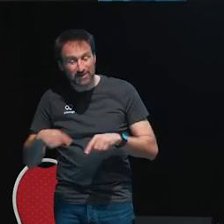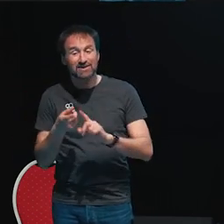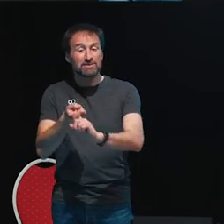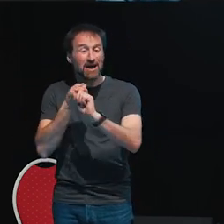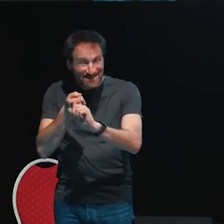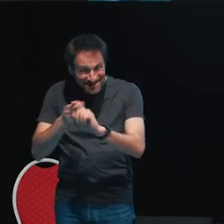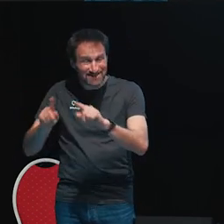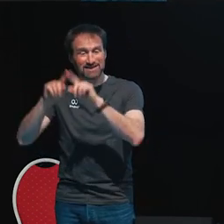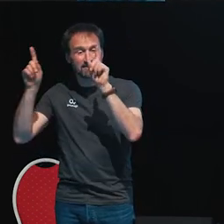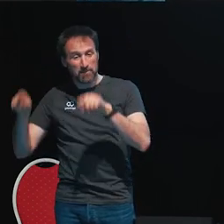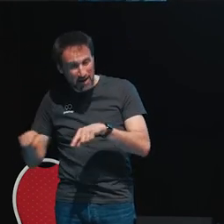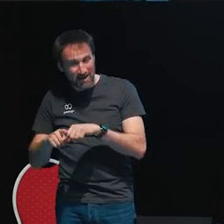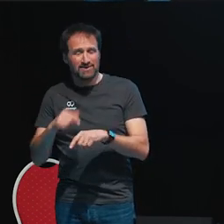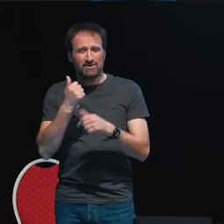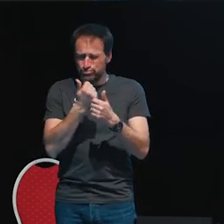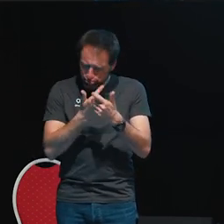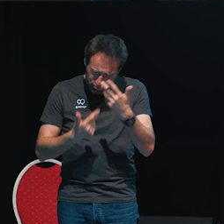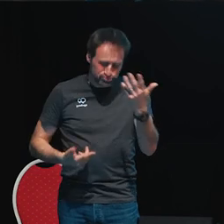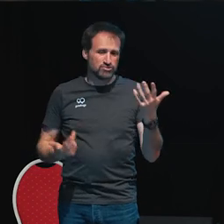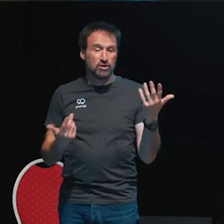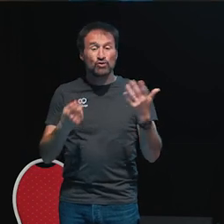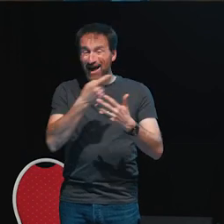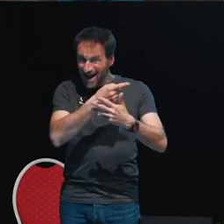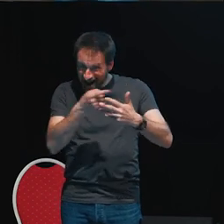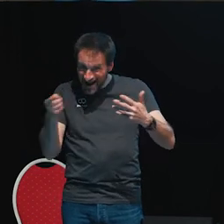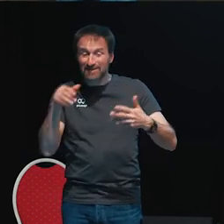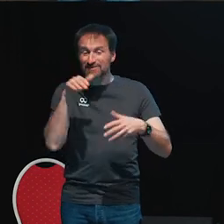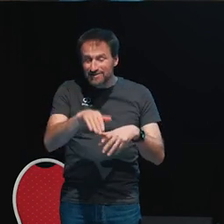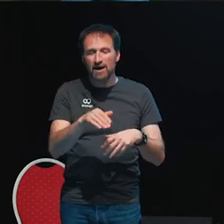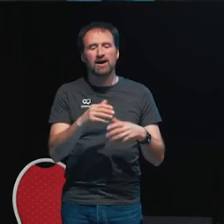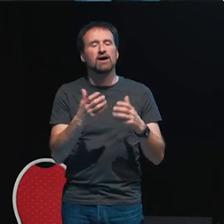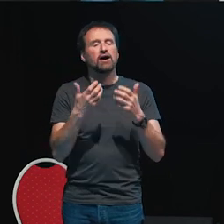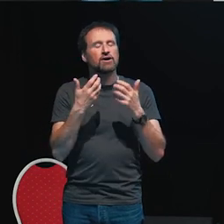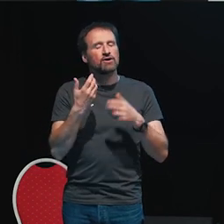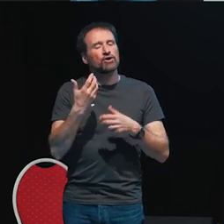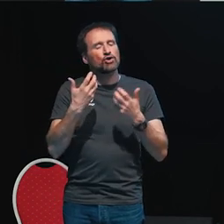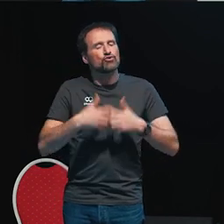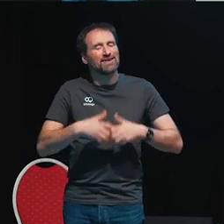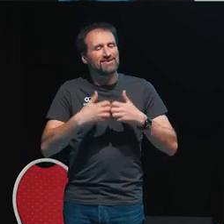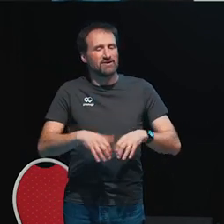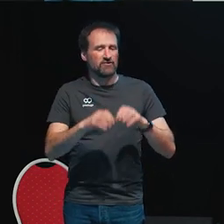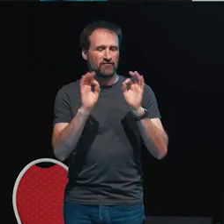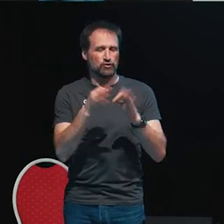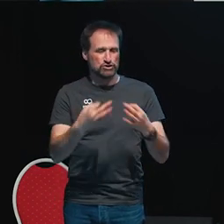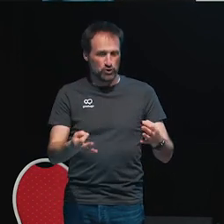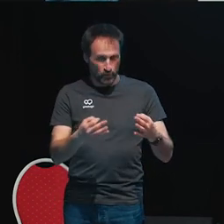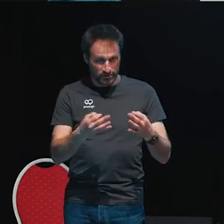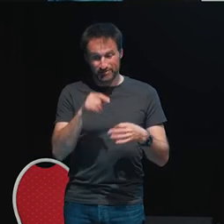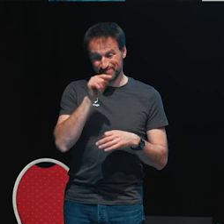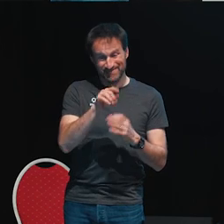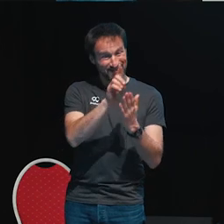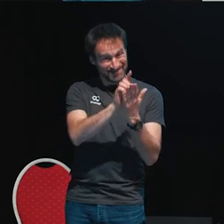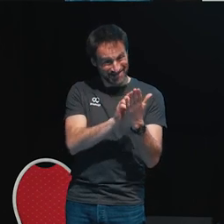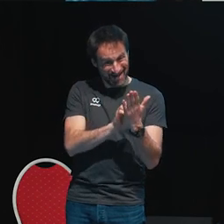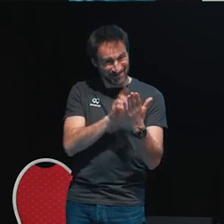of these has a render function that will take the data it's bound to, and it will then create